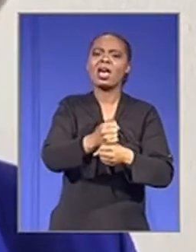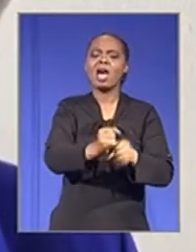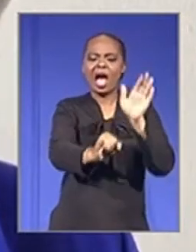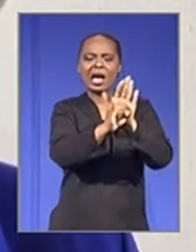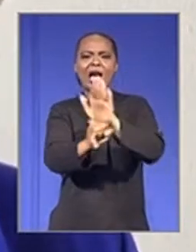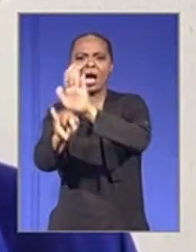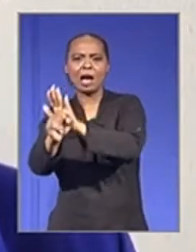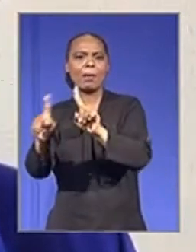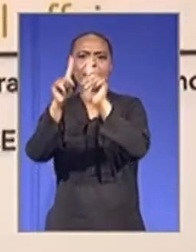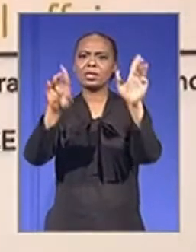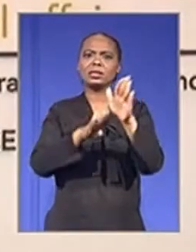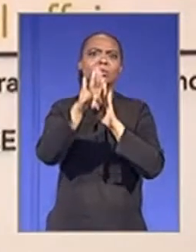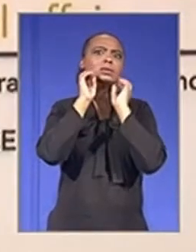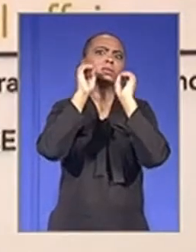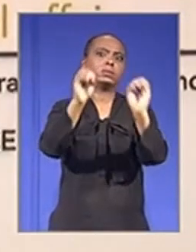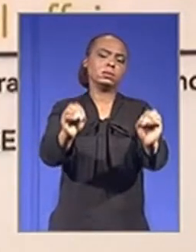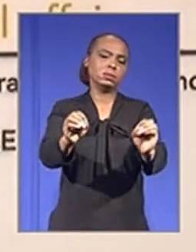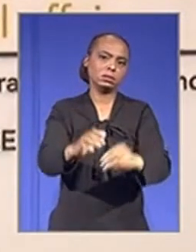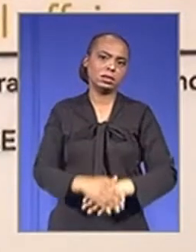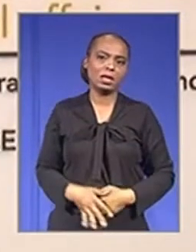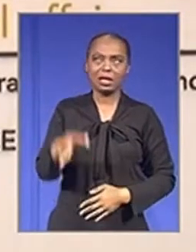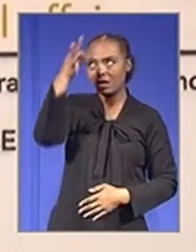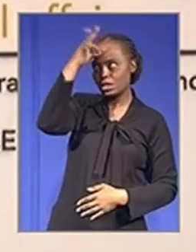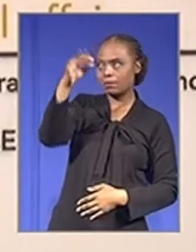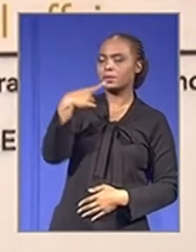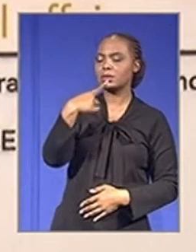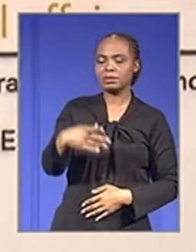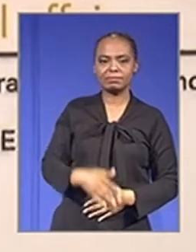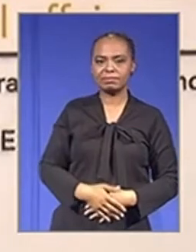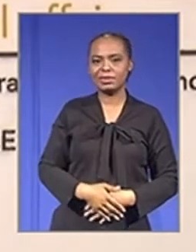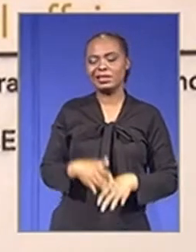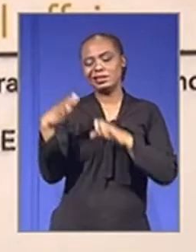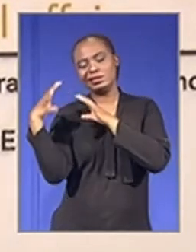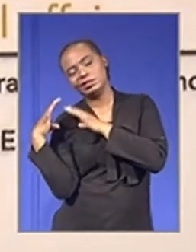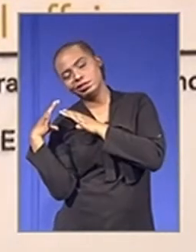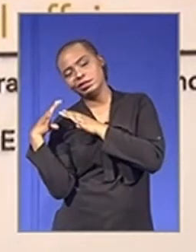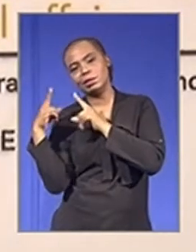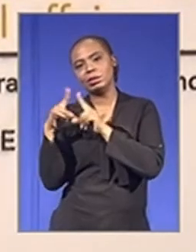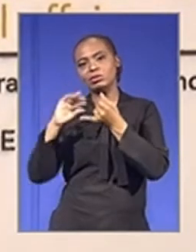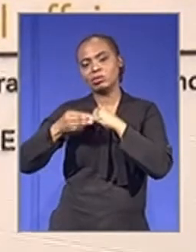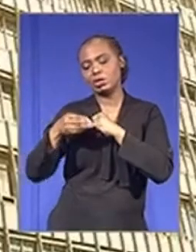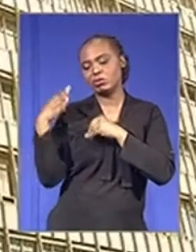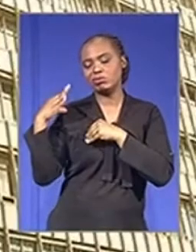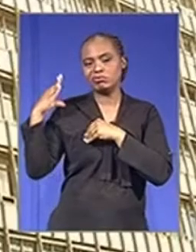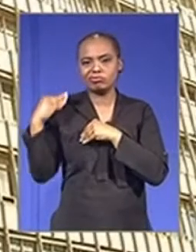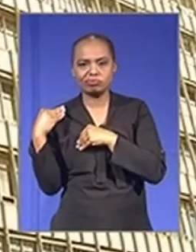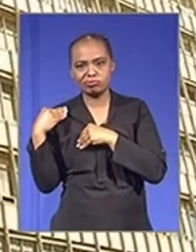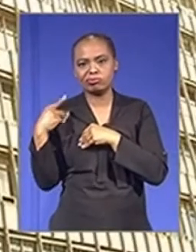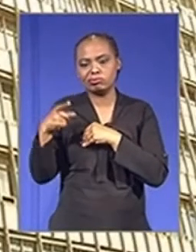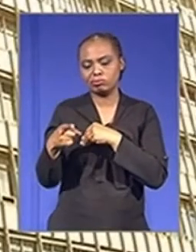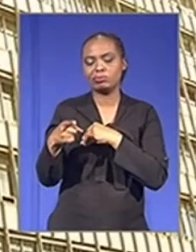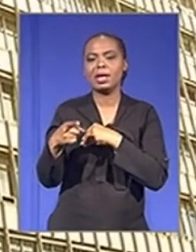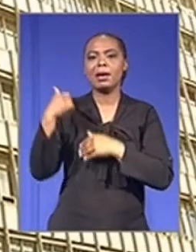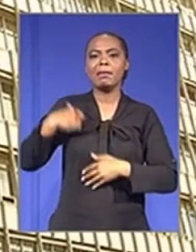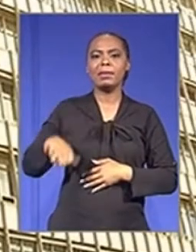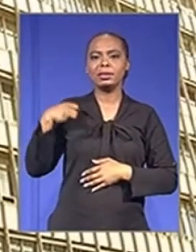there is no improvement. Mmuso ona ore o se o ena le moralo wa dithuso ho inolla bo masepala tebetebeng ena. Mmuso ore o